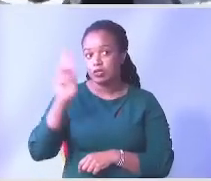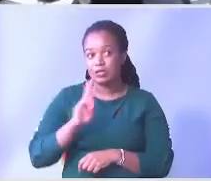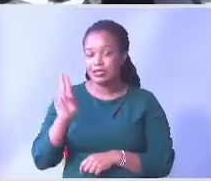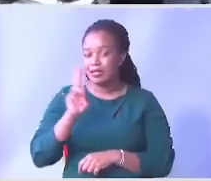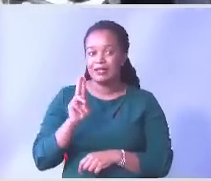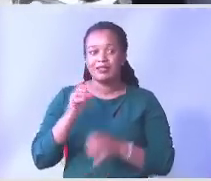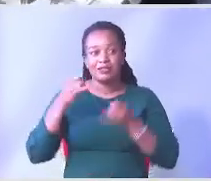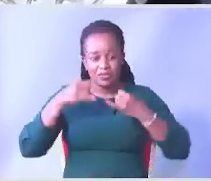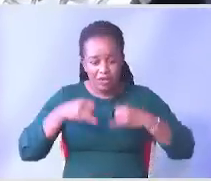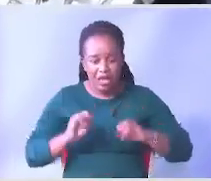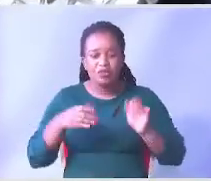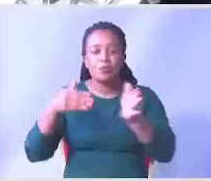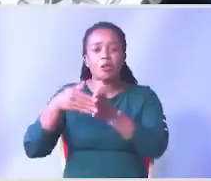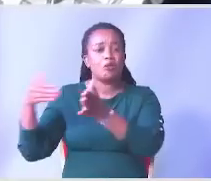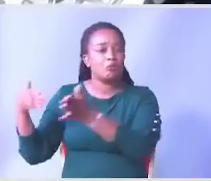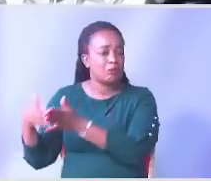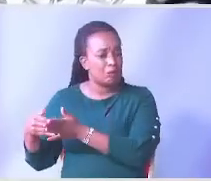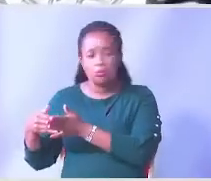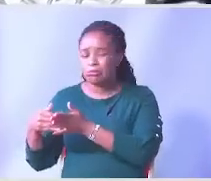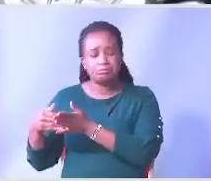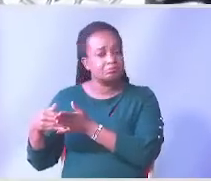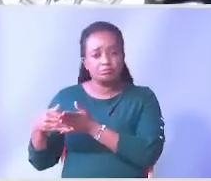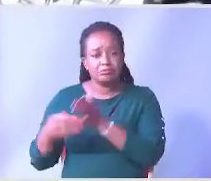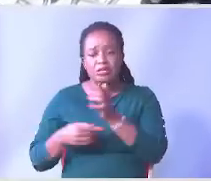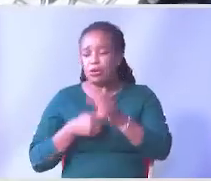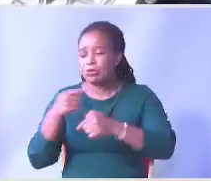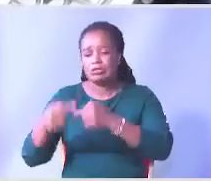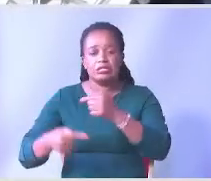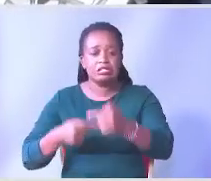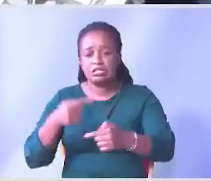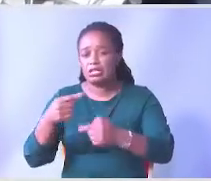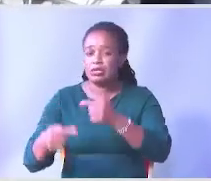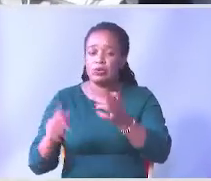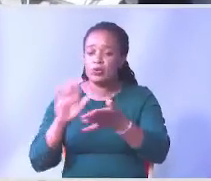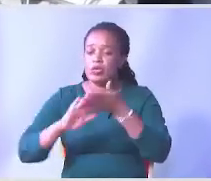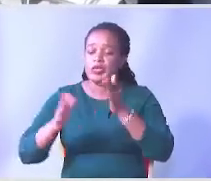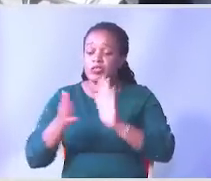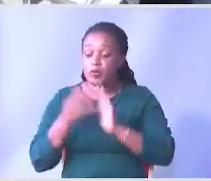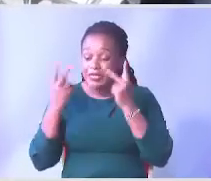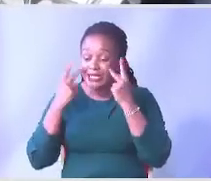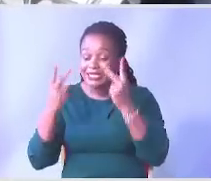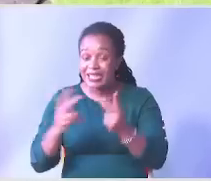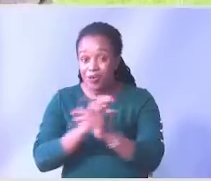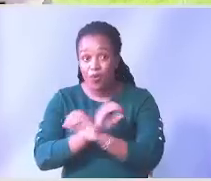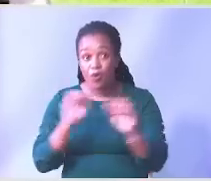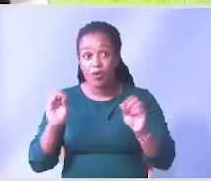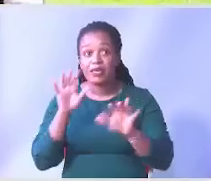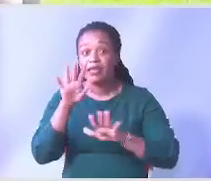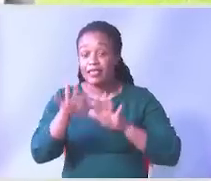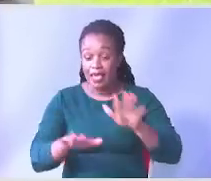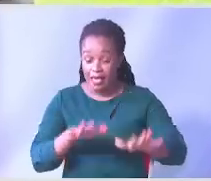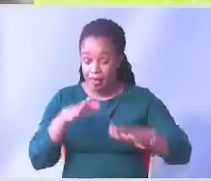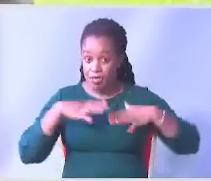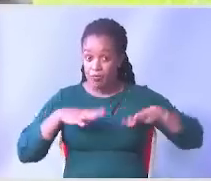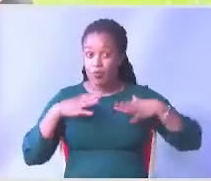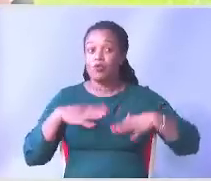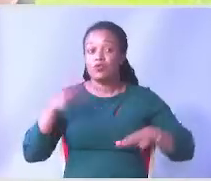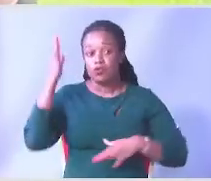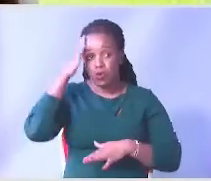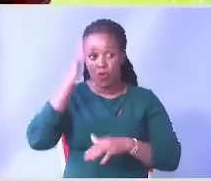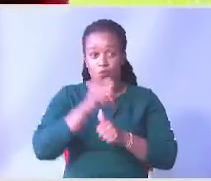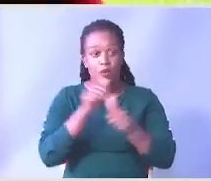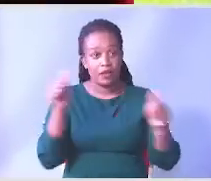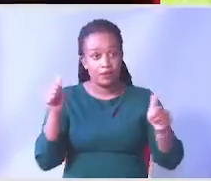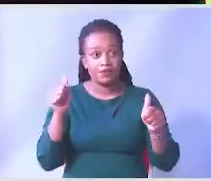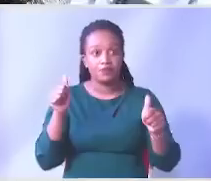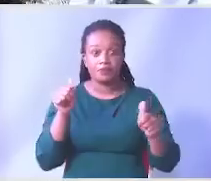level playing field does not go unnoticed, and Kirinyaga people have taken note. The UDA leaders have been forced to